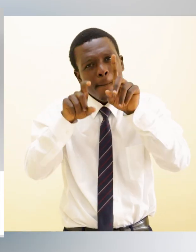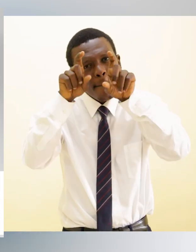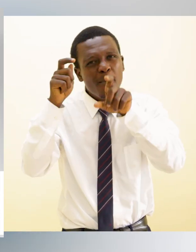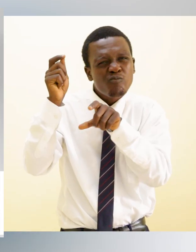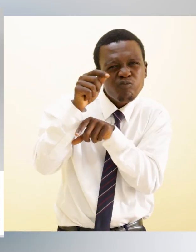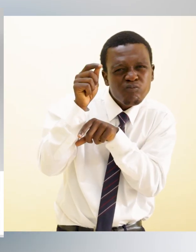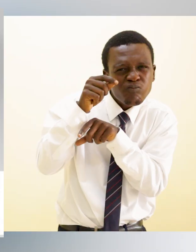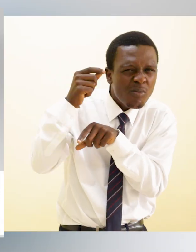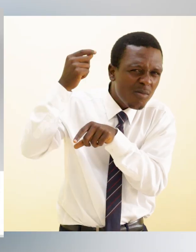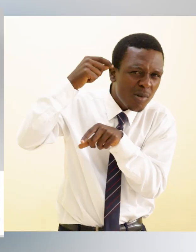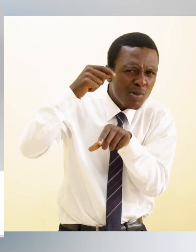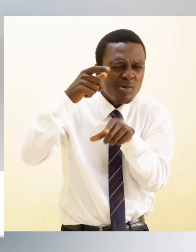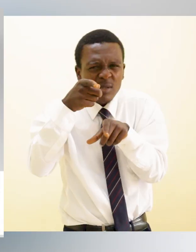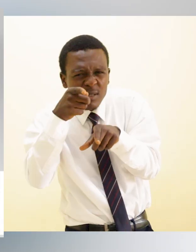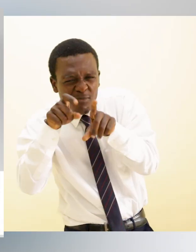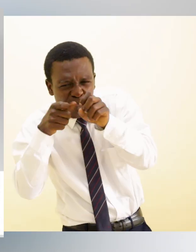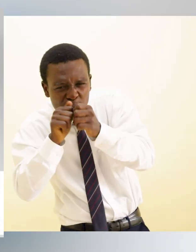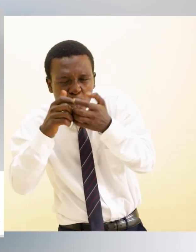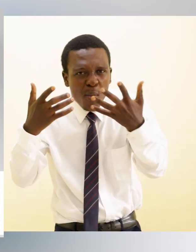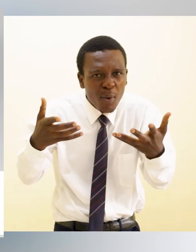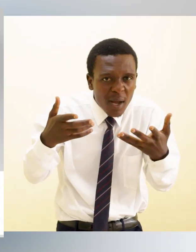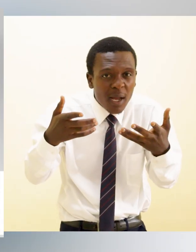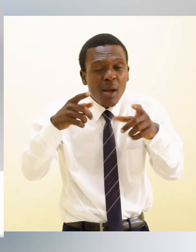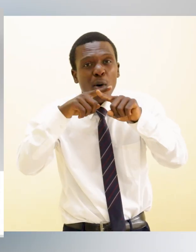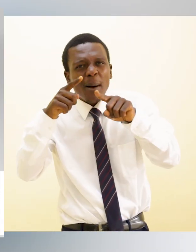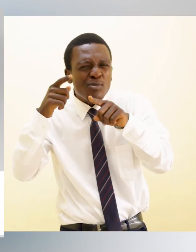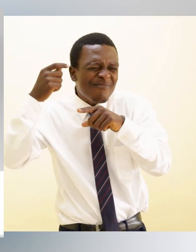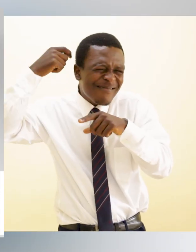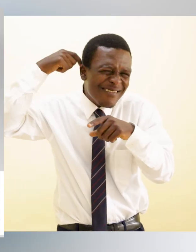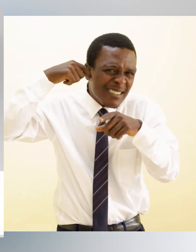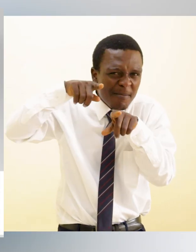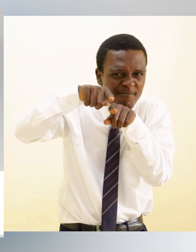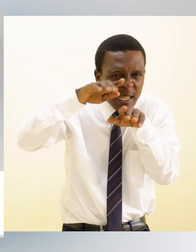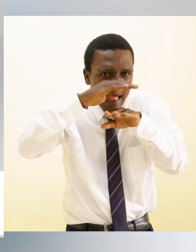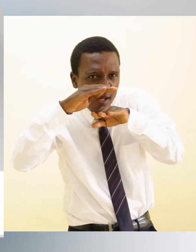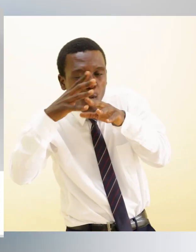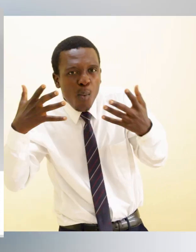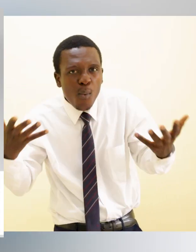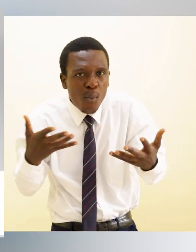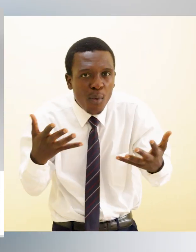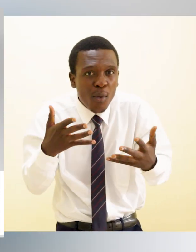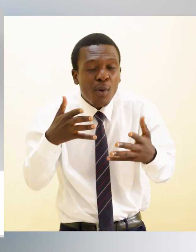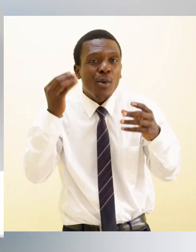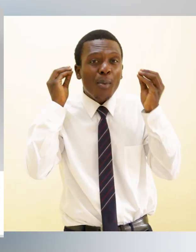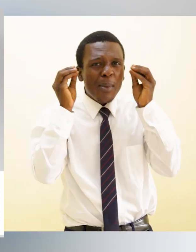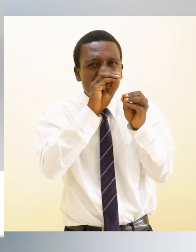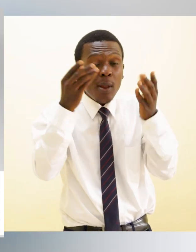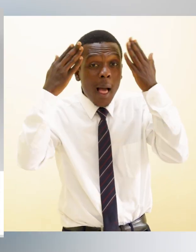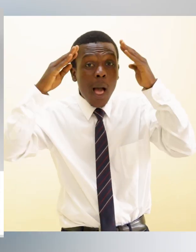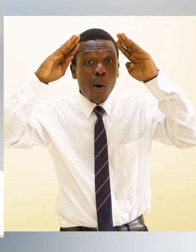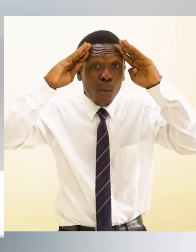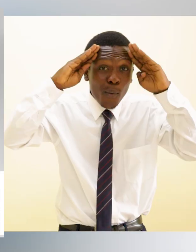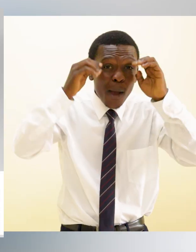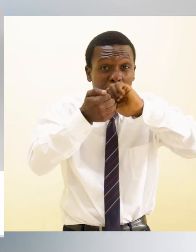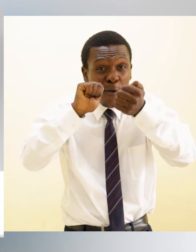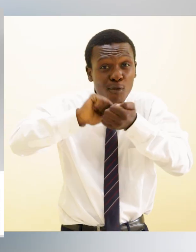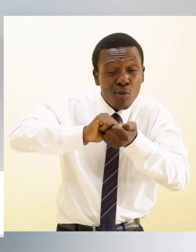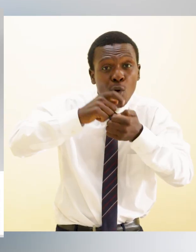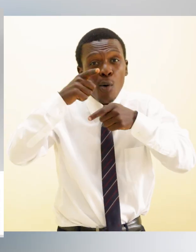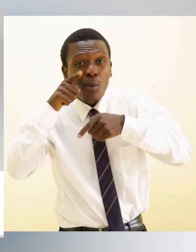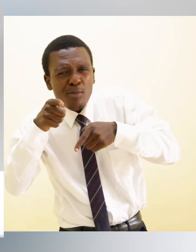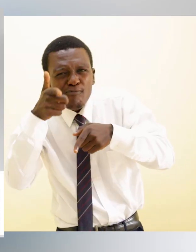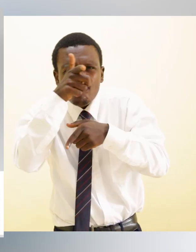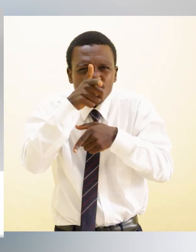drops tailored to the suspected organism and the tympanic membrane status. Clinicians need to be aware of pitfalls such as